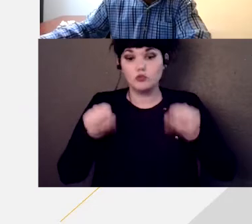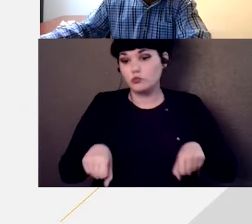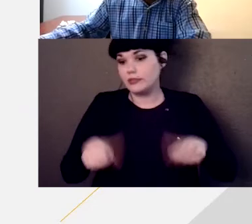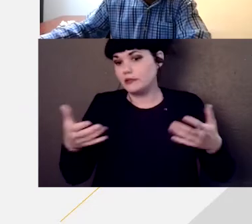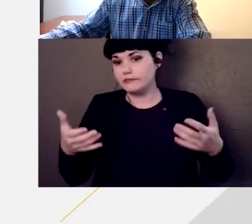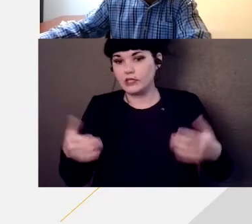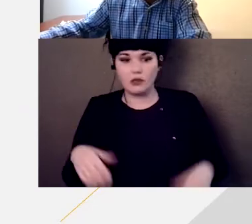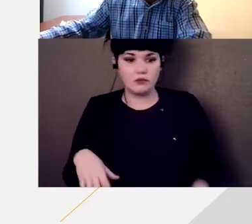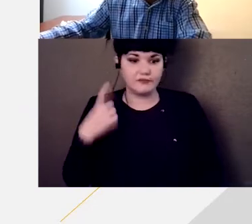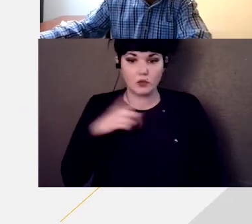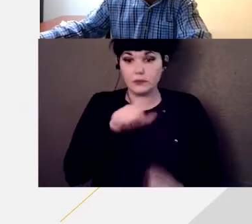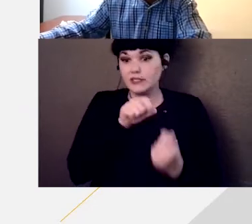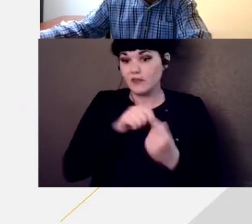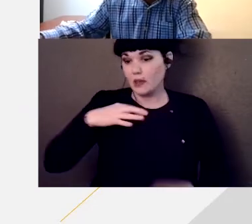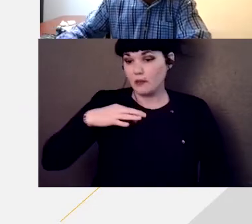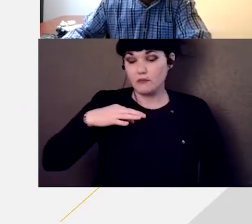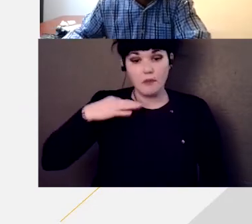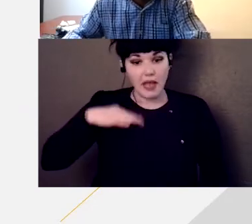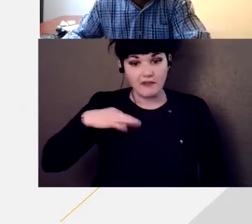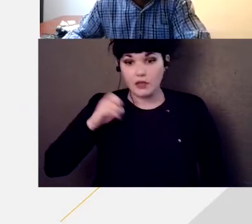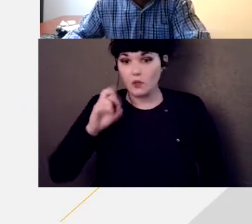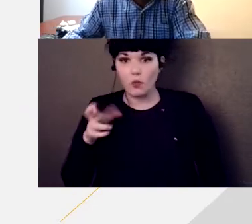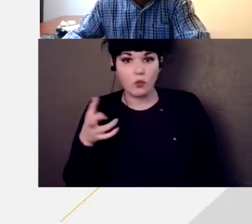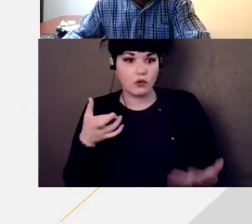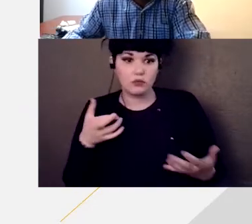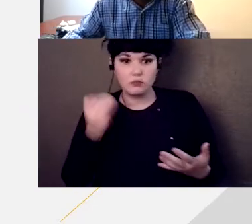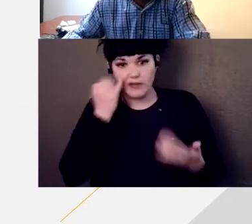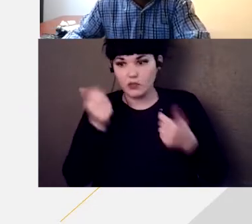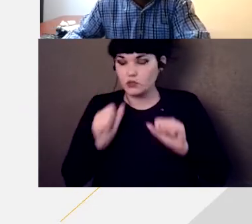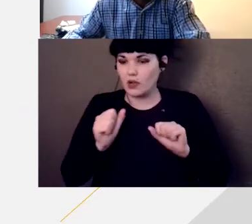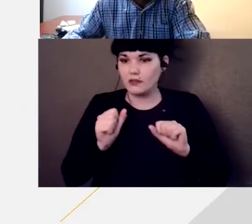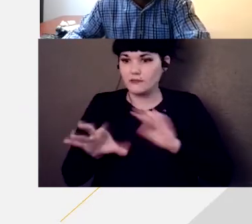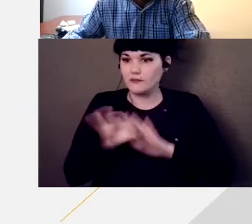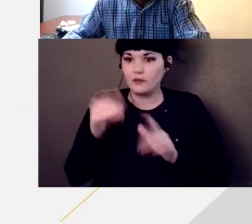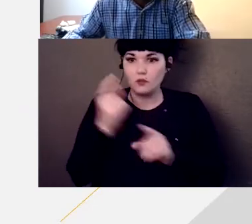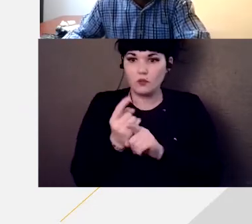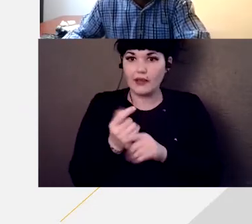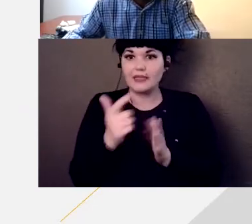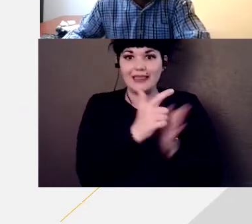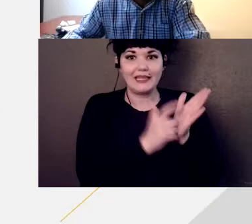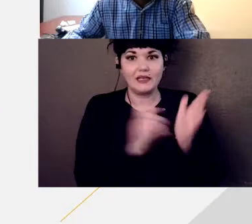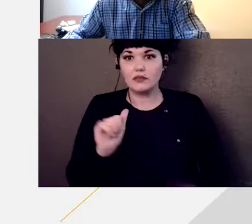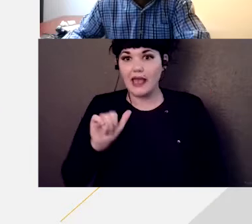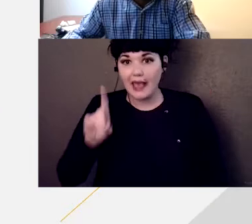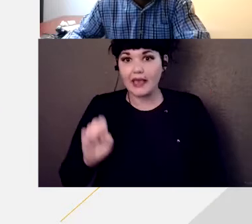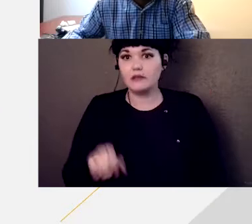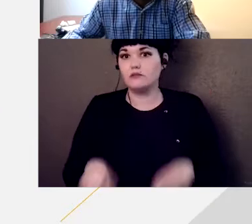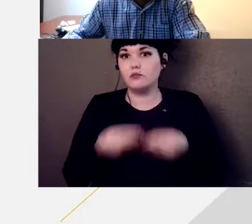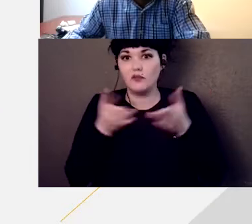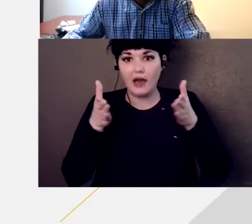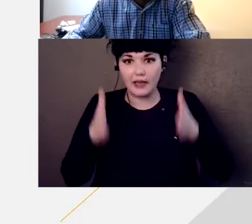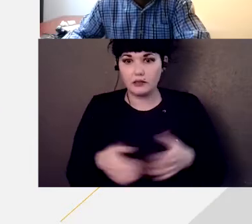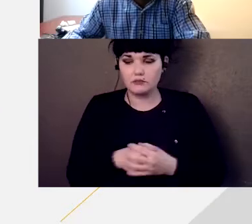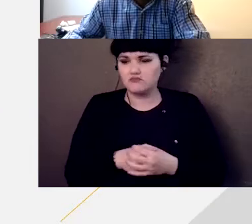you may qualify for, or for helping you getting in contact with the right legal aid provider. Simply put, if you contact our